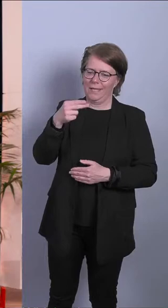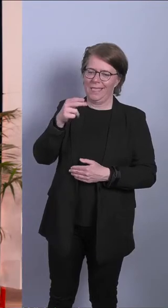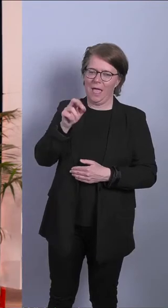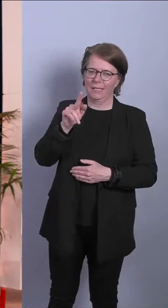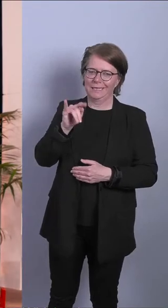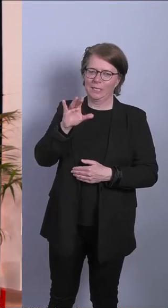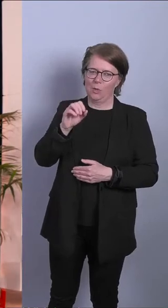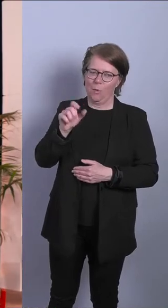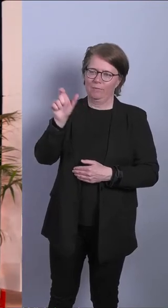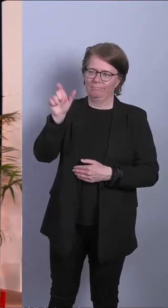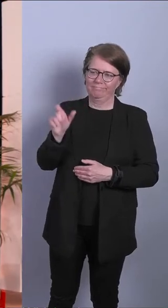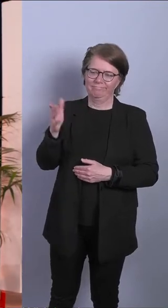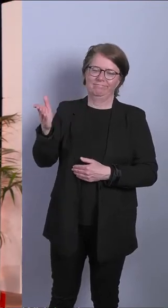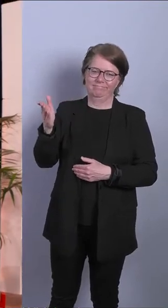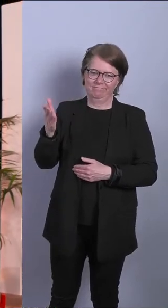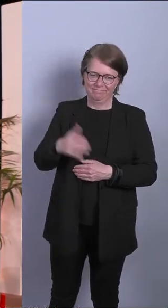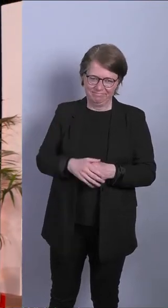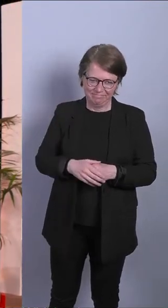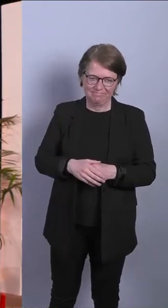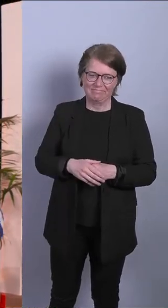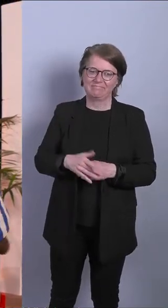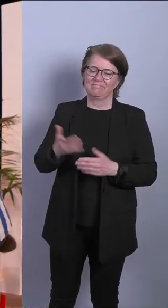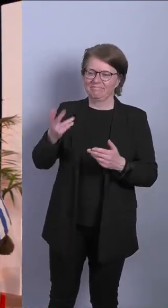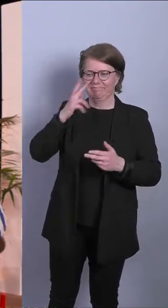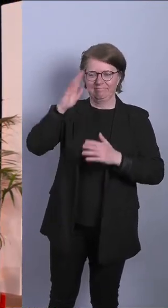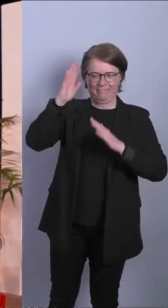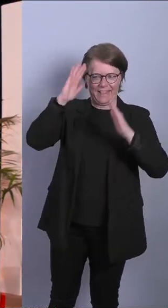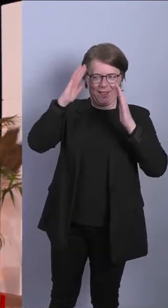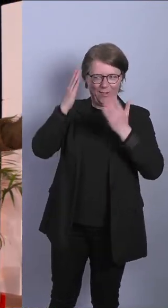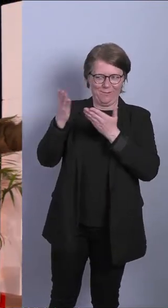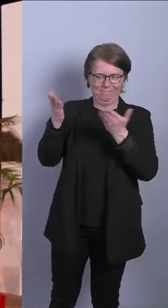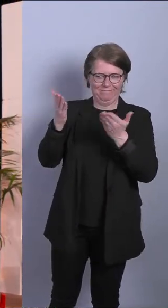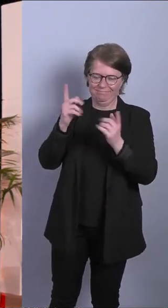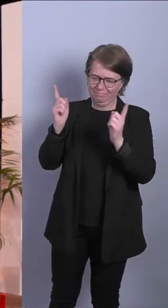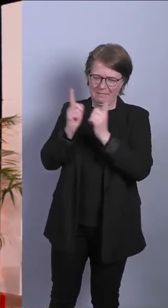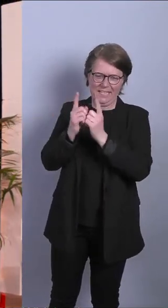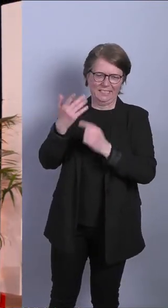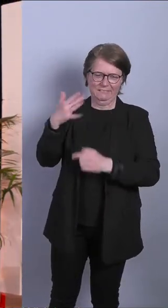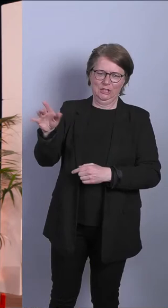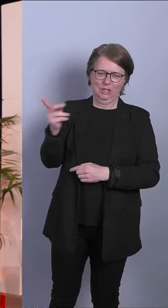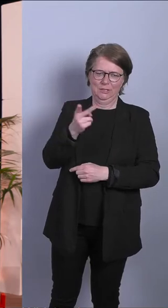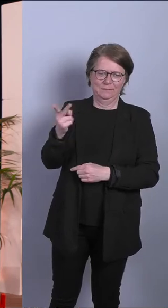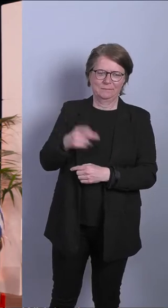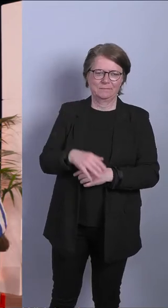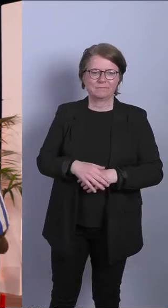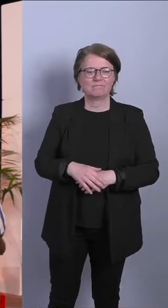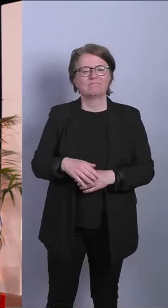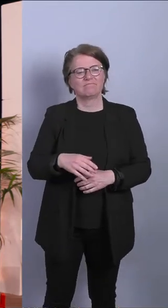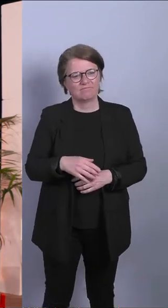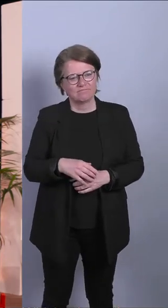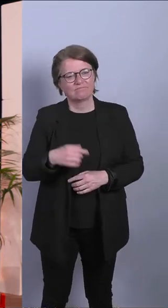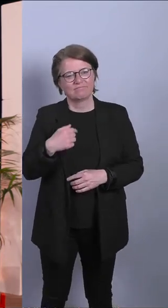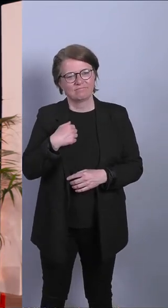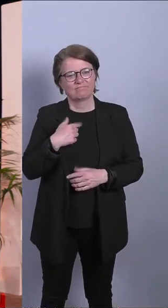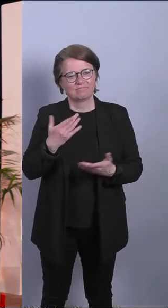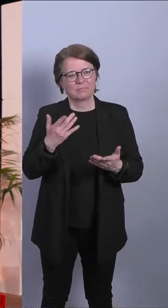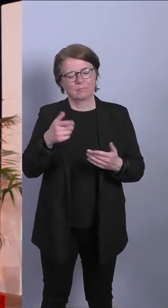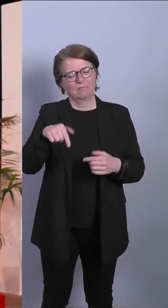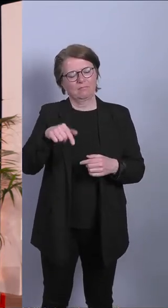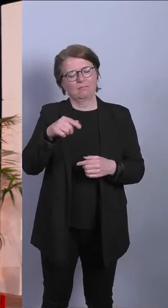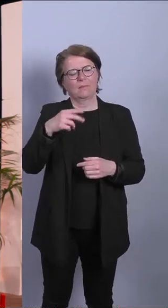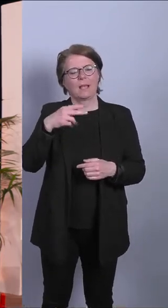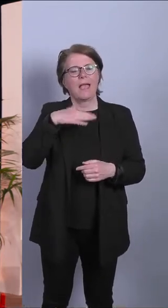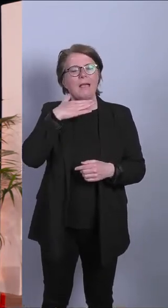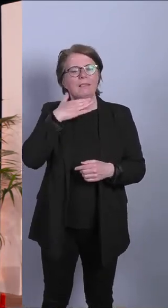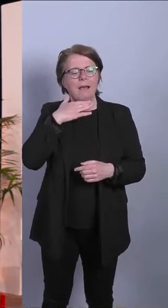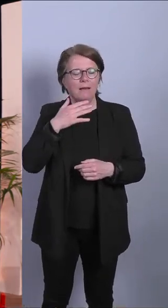that is Hertha BSC, the football club in Berlin. Welcome. And it's one of the Berlin football